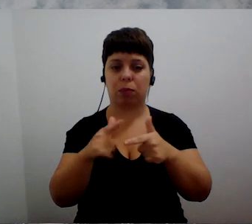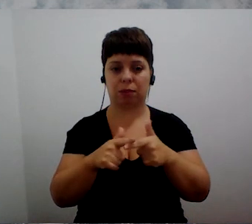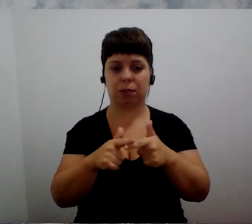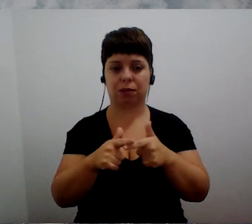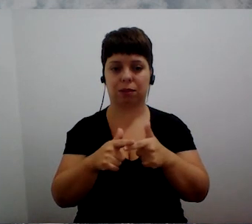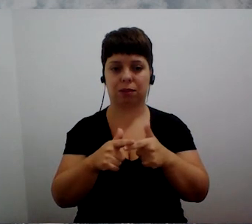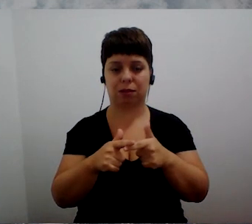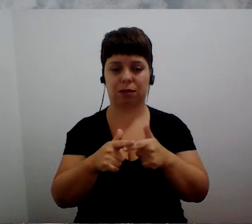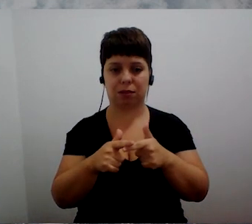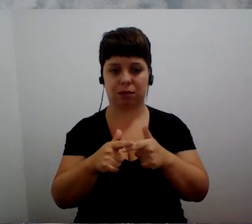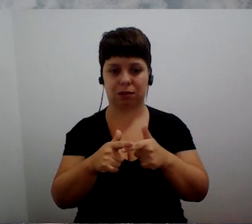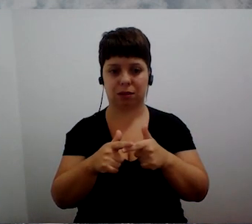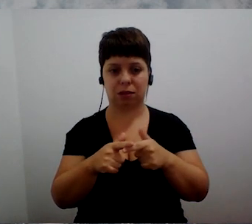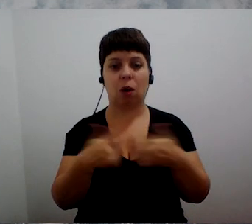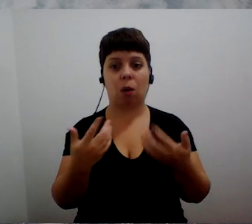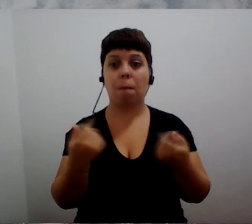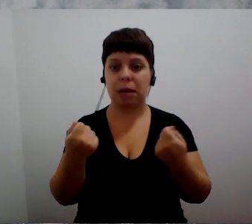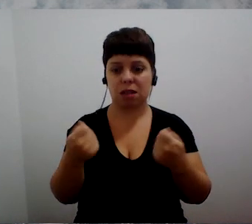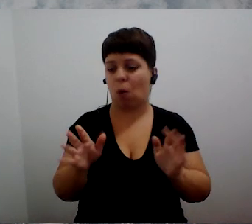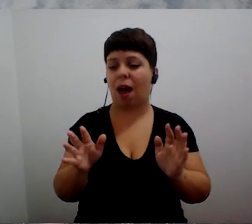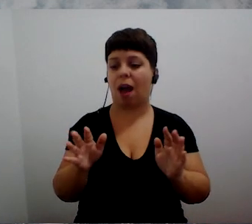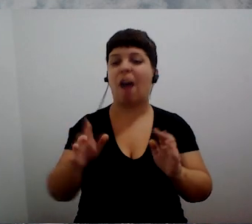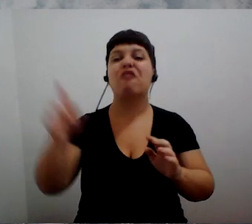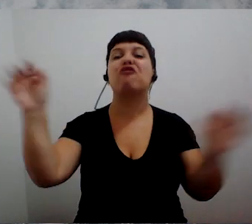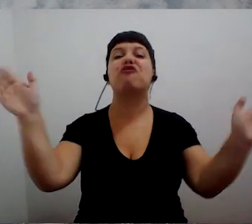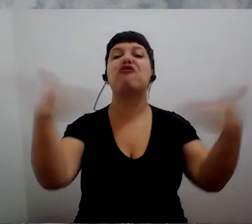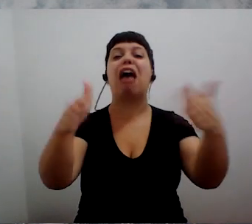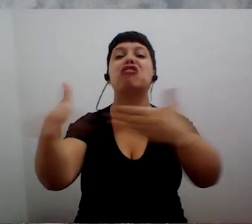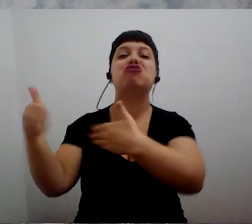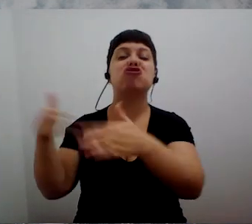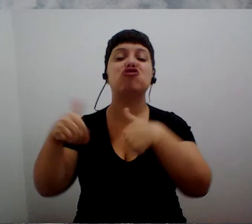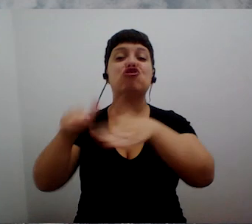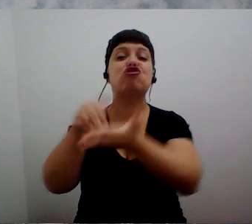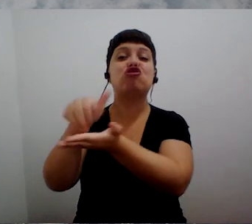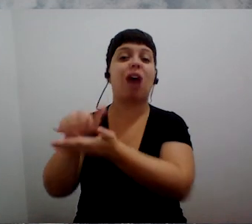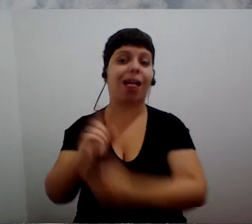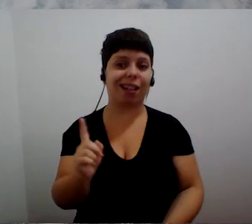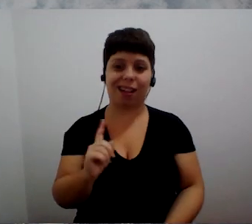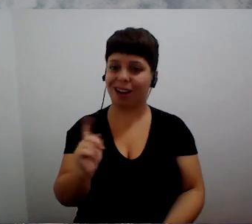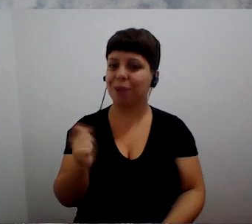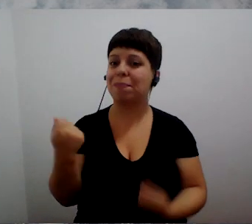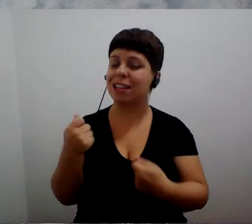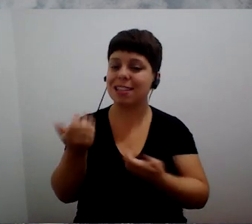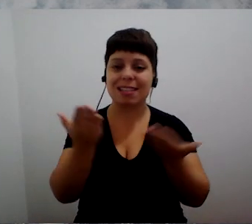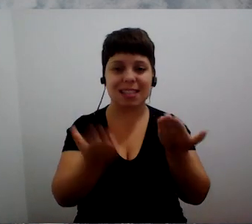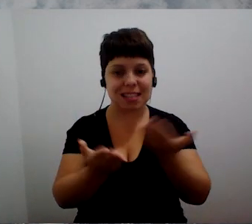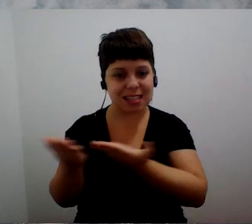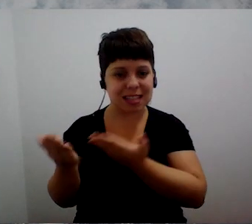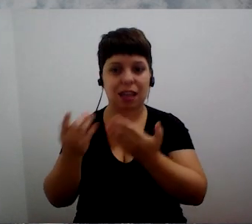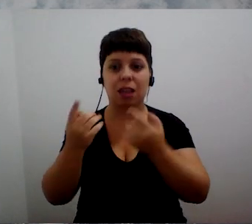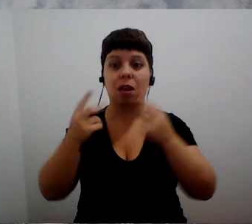use to face this problem is really important, so that we need to take care of these people